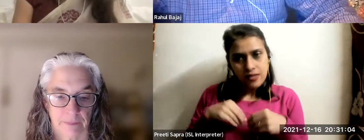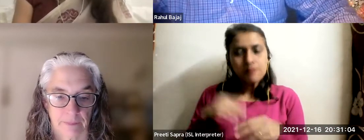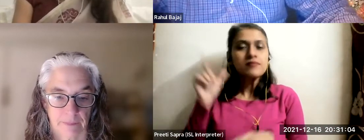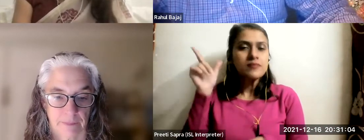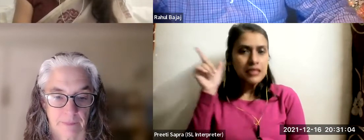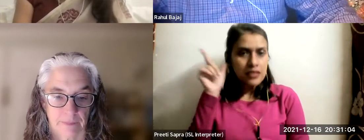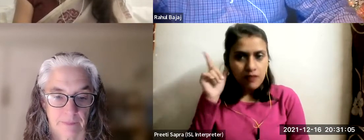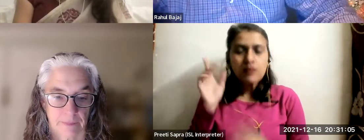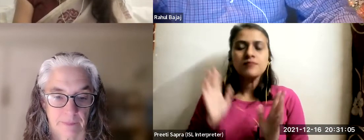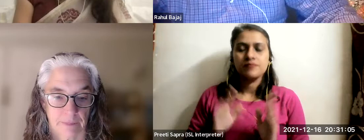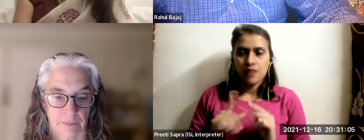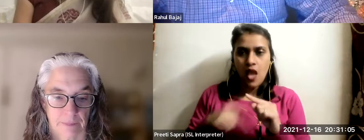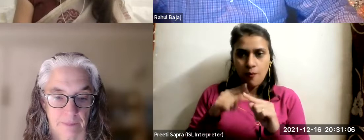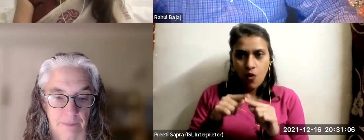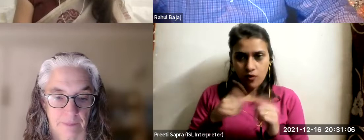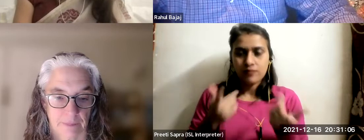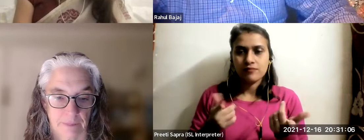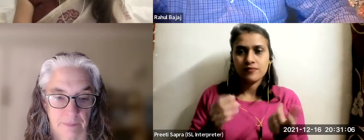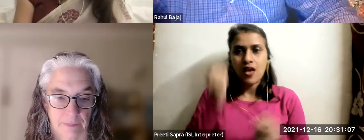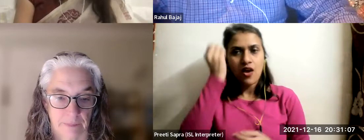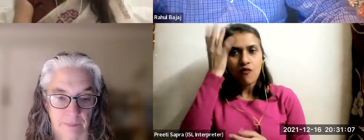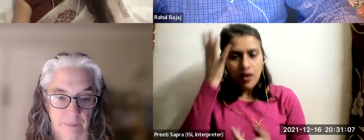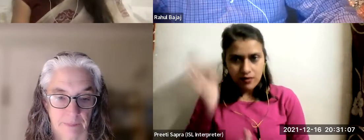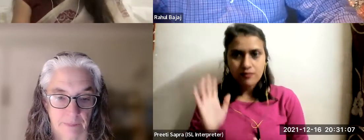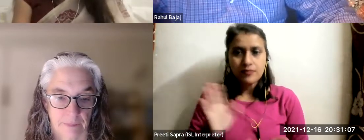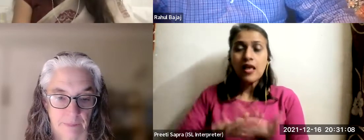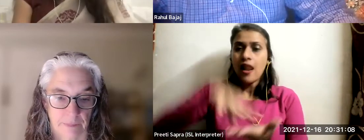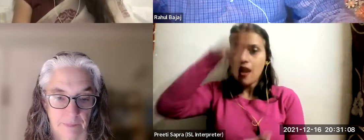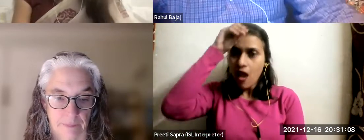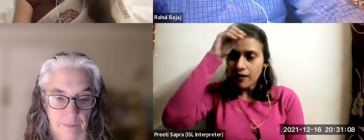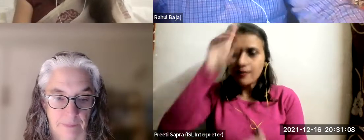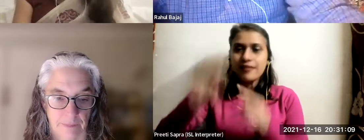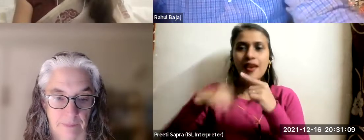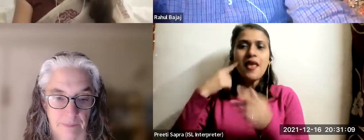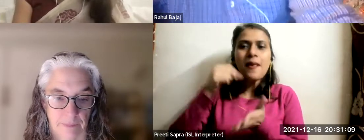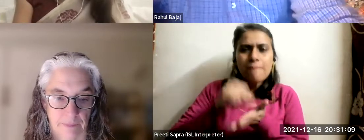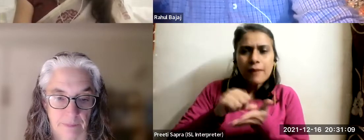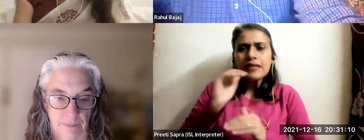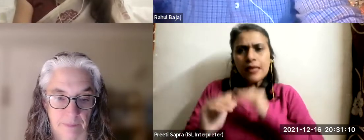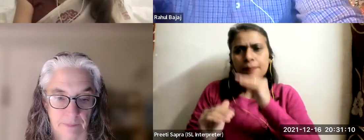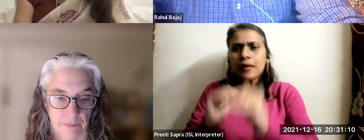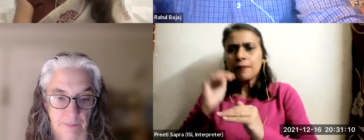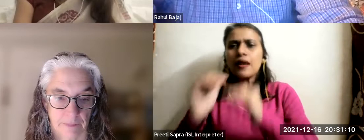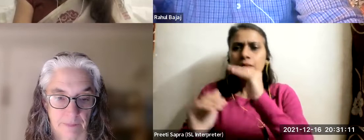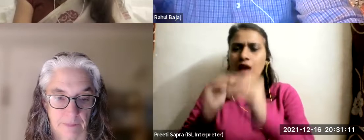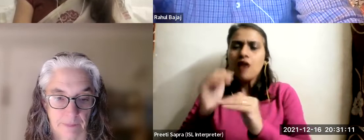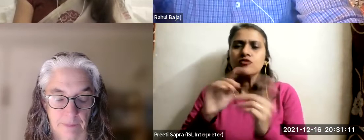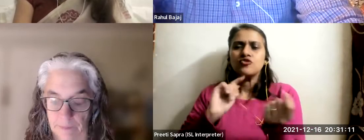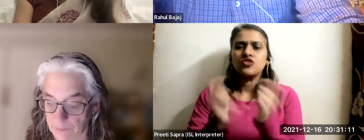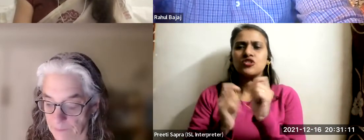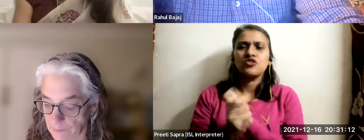awareness, learn about it and implement it step by Right. step so that you can make change